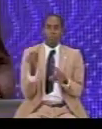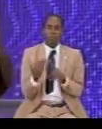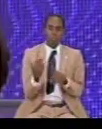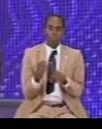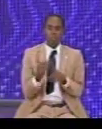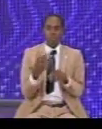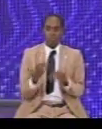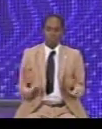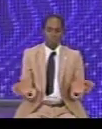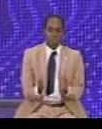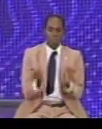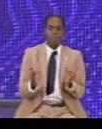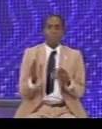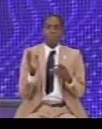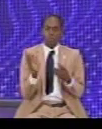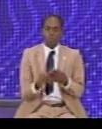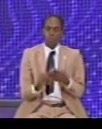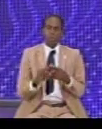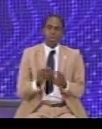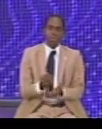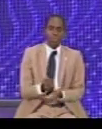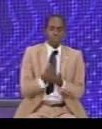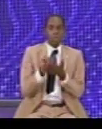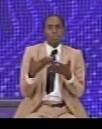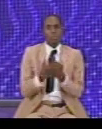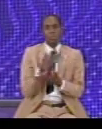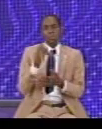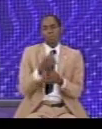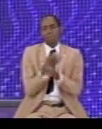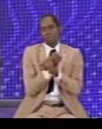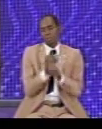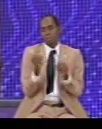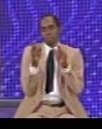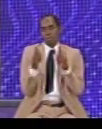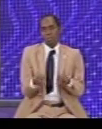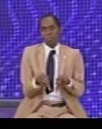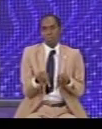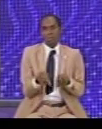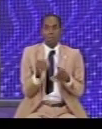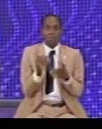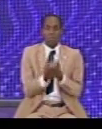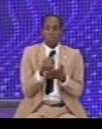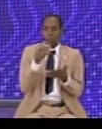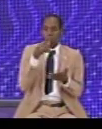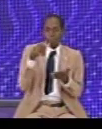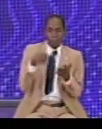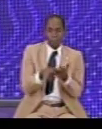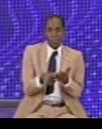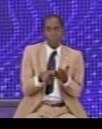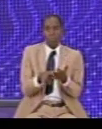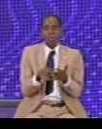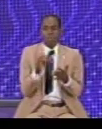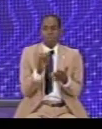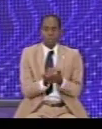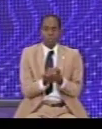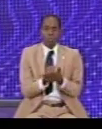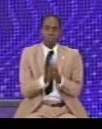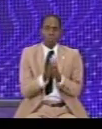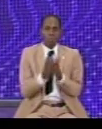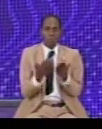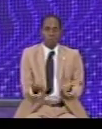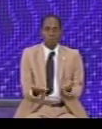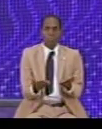admonition to the same person. And that letter, that record,